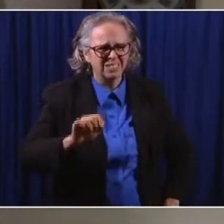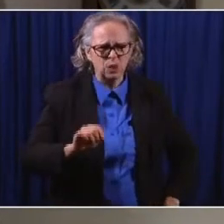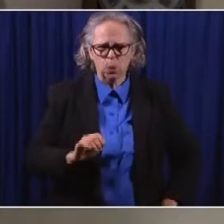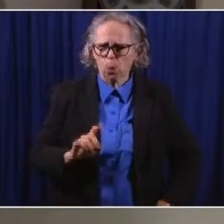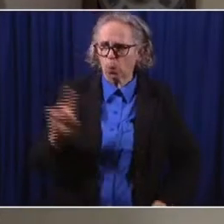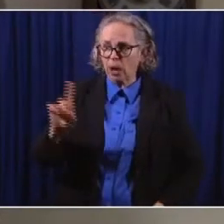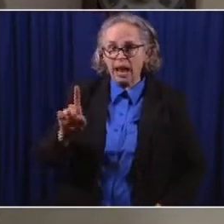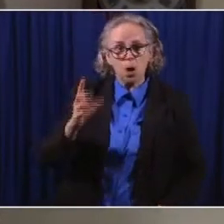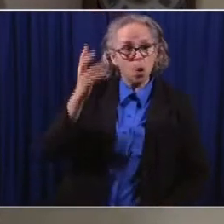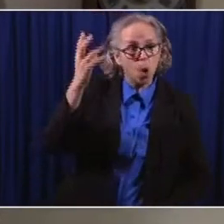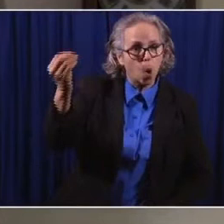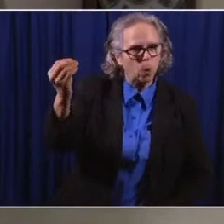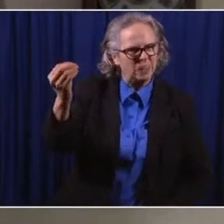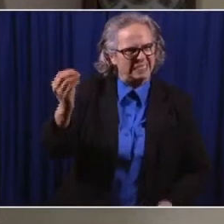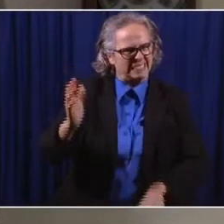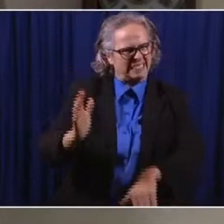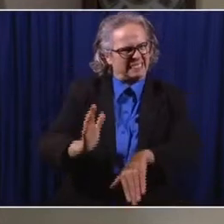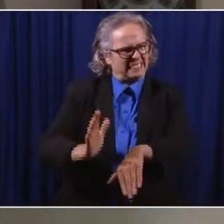do it.